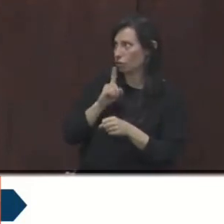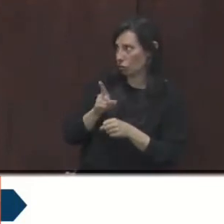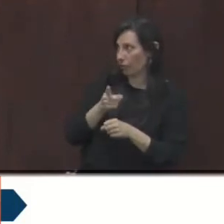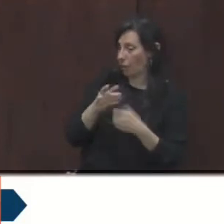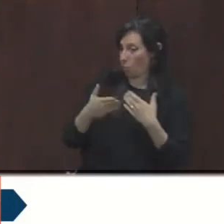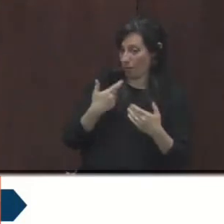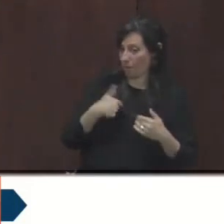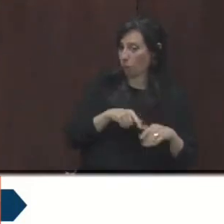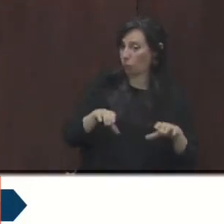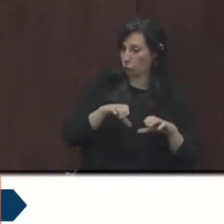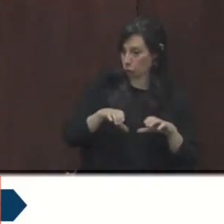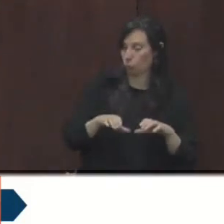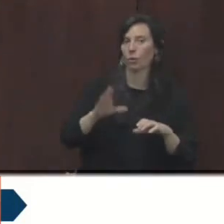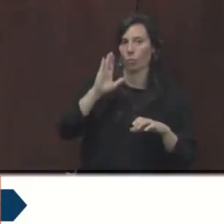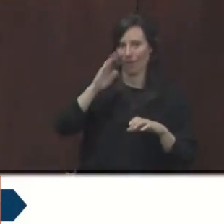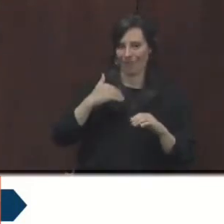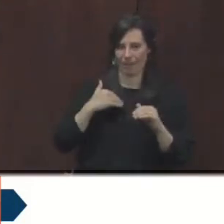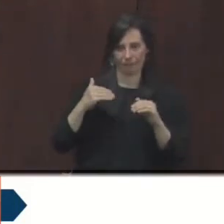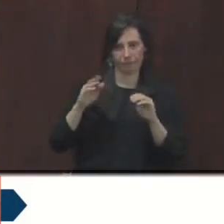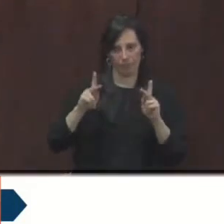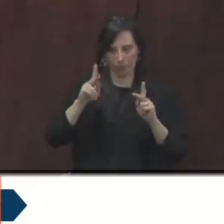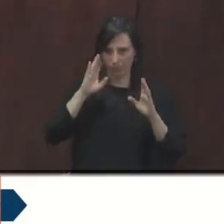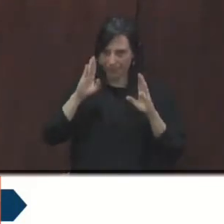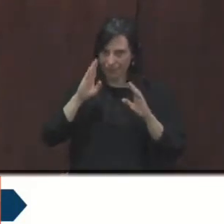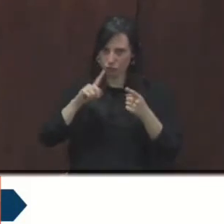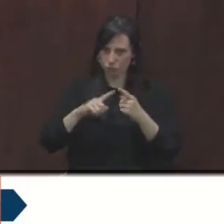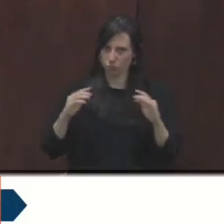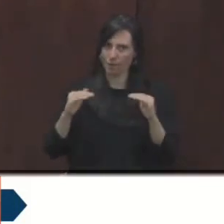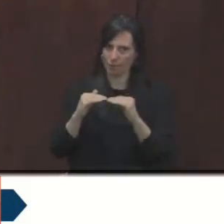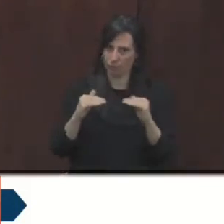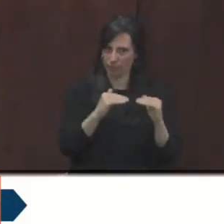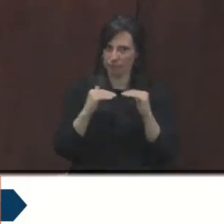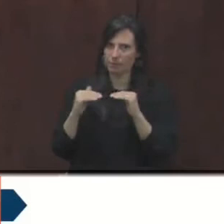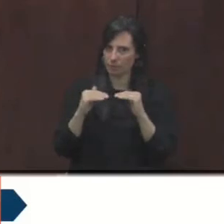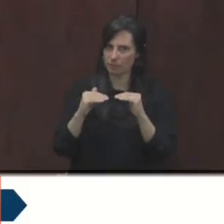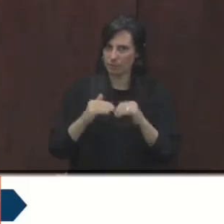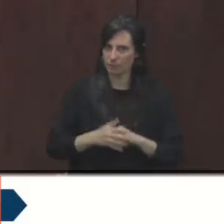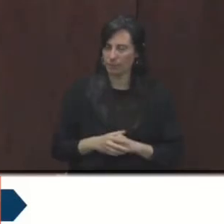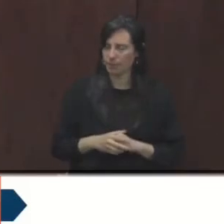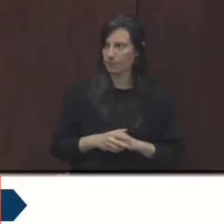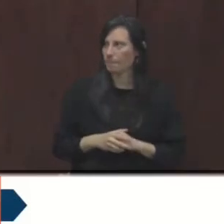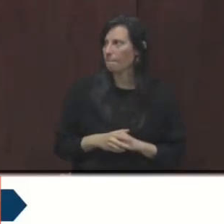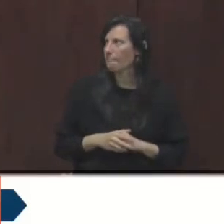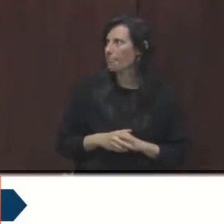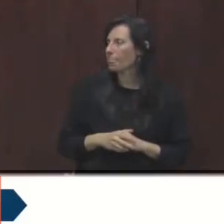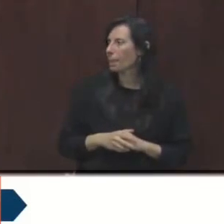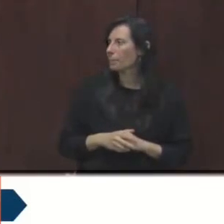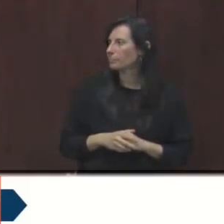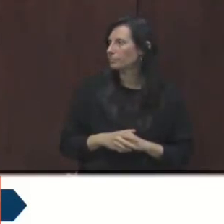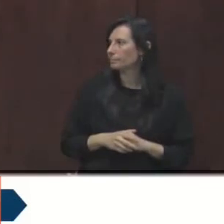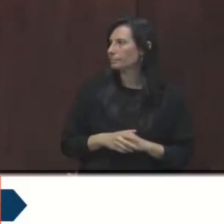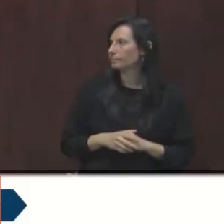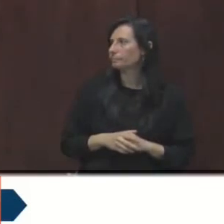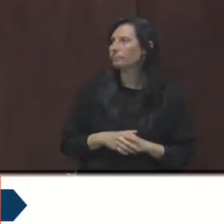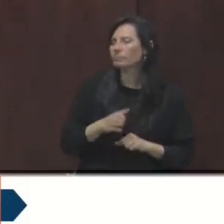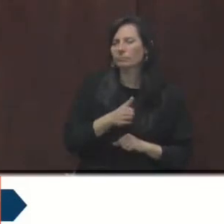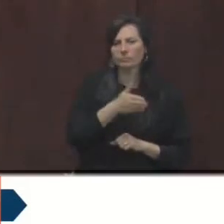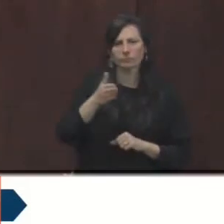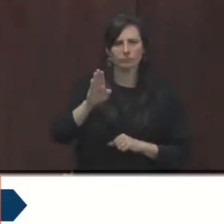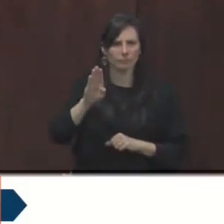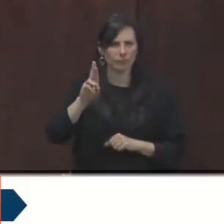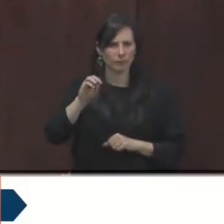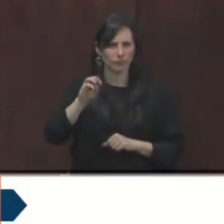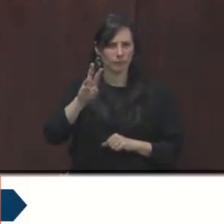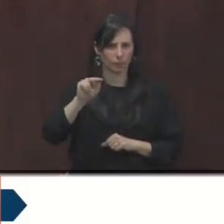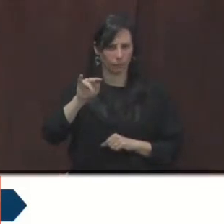I have one other kind of logistics question or timing question. So we don't know at this